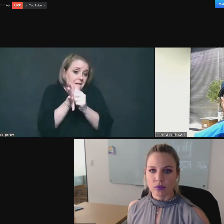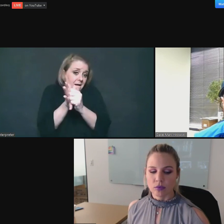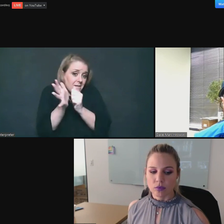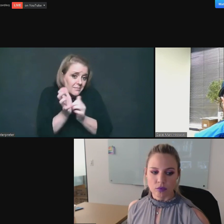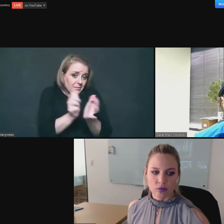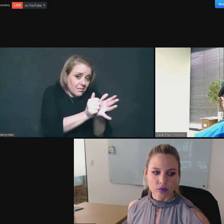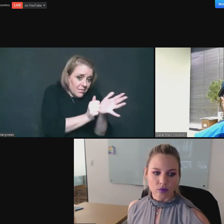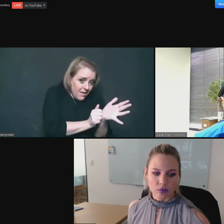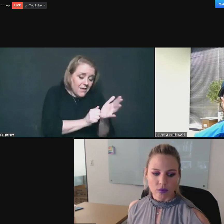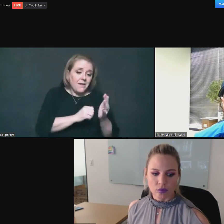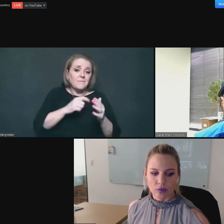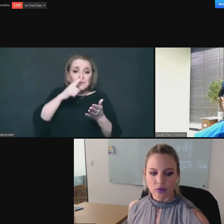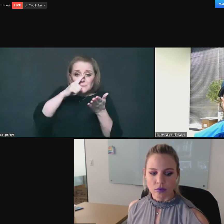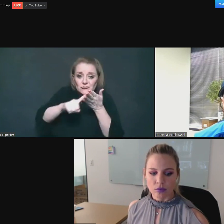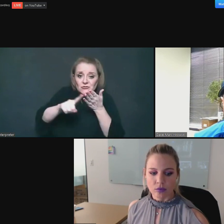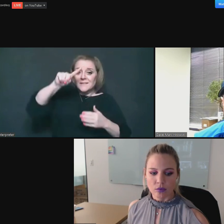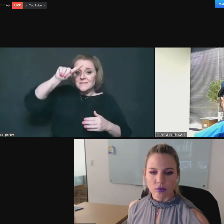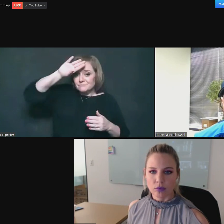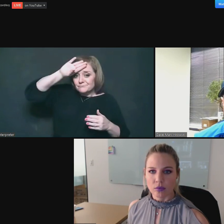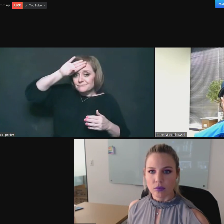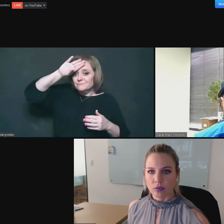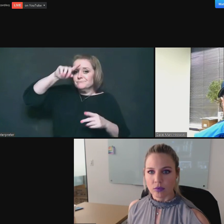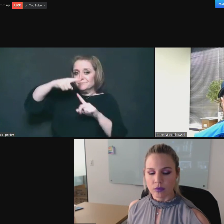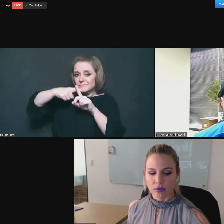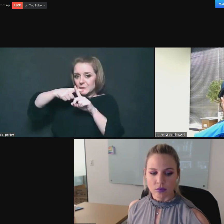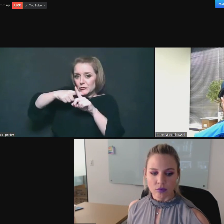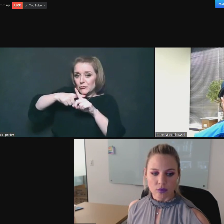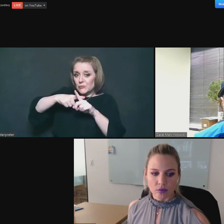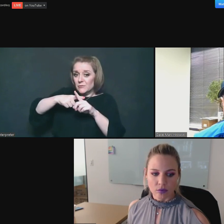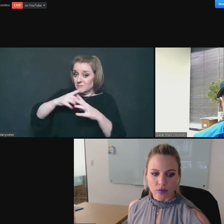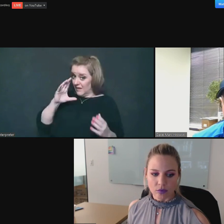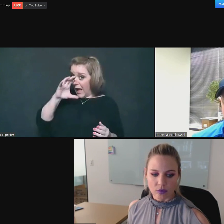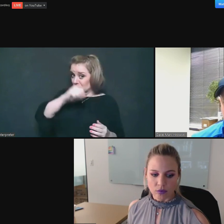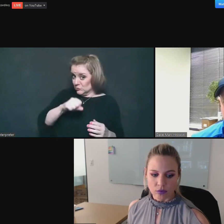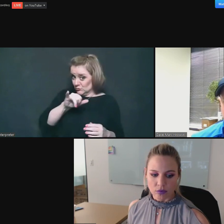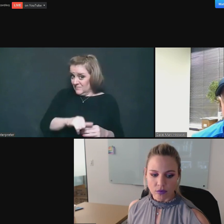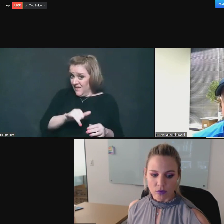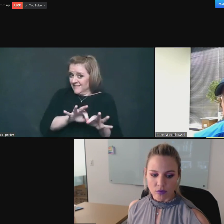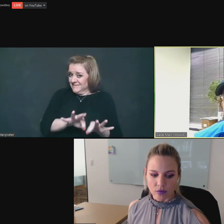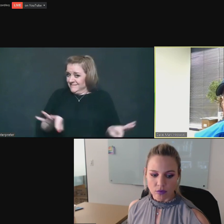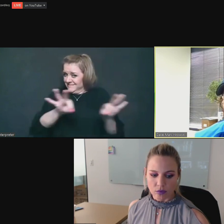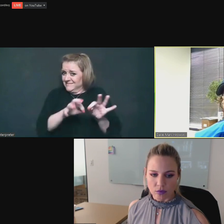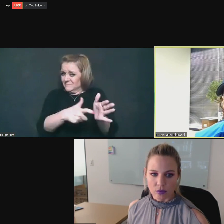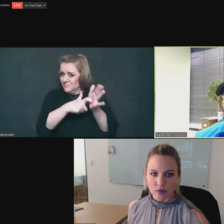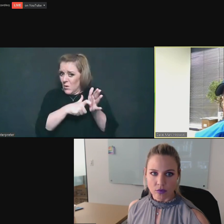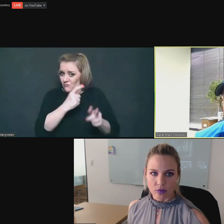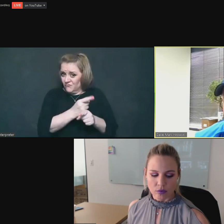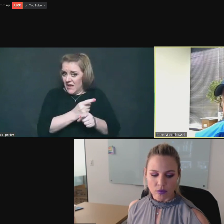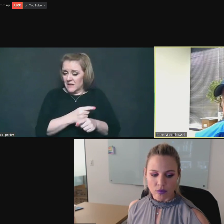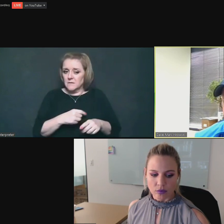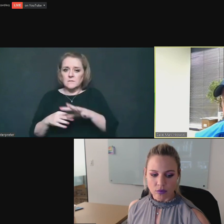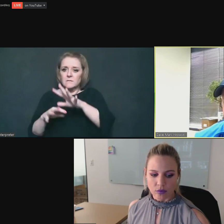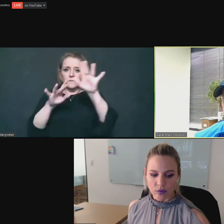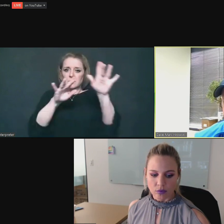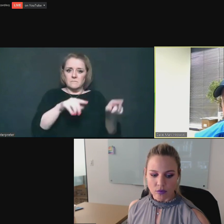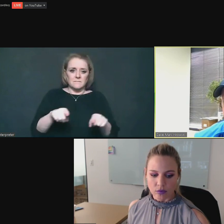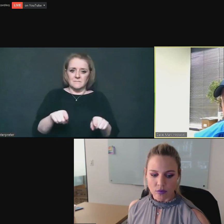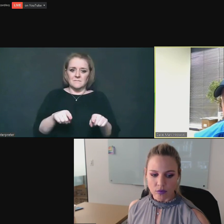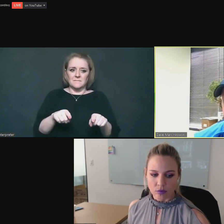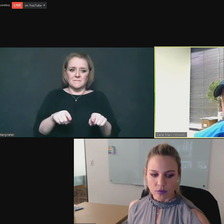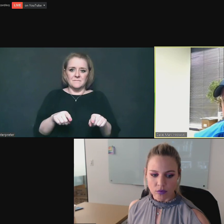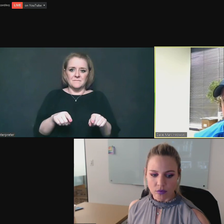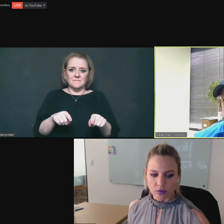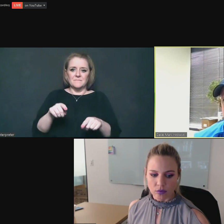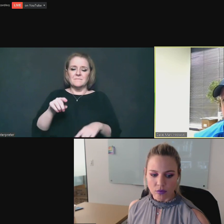I'm assuming it's far more important now in those businesses than it has been, right? Real quick, before we get into that, I mean,